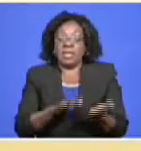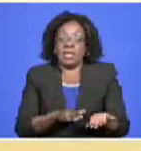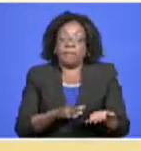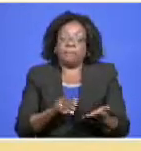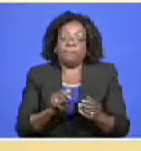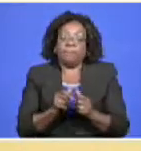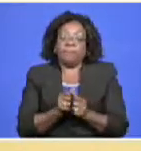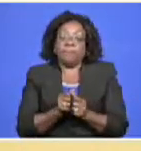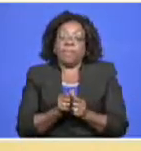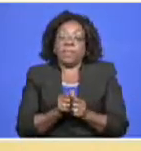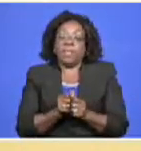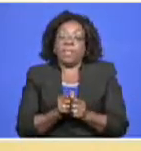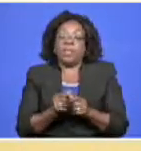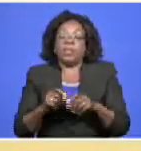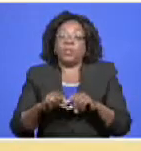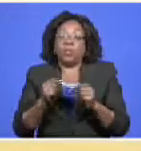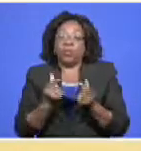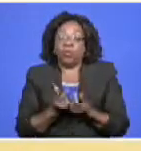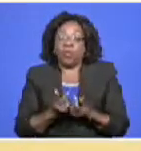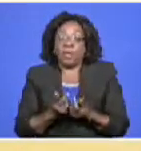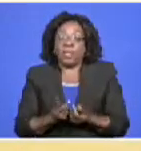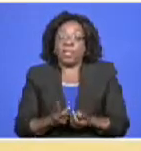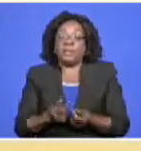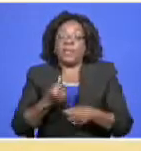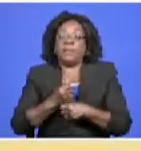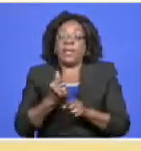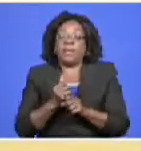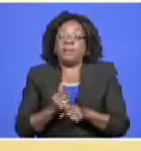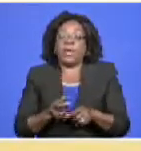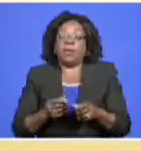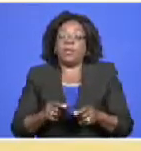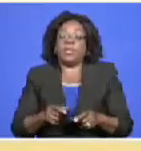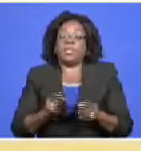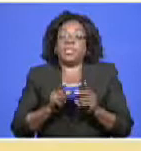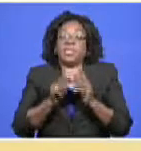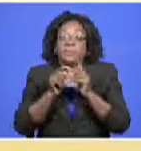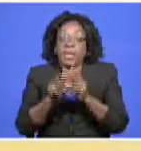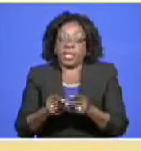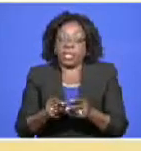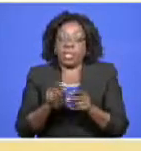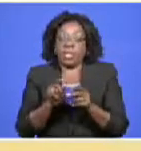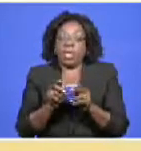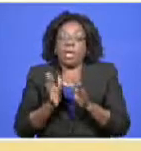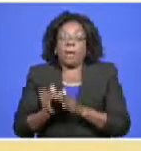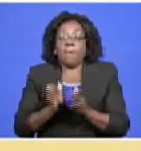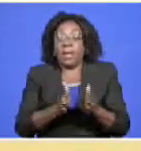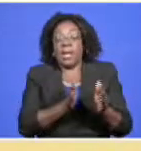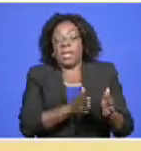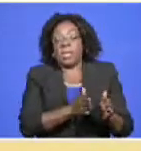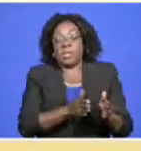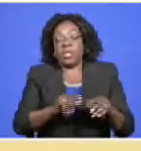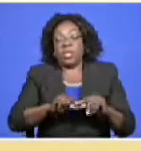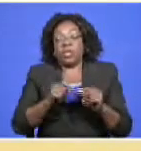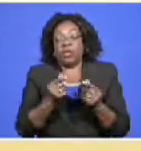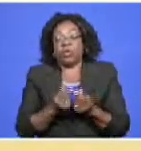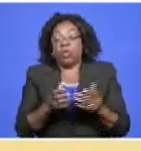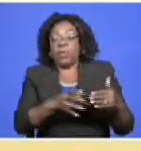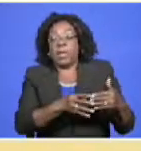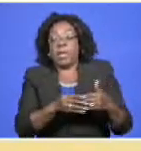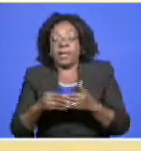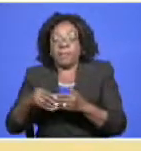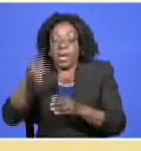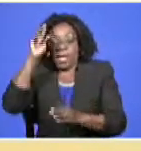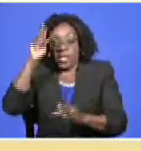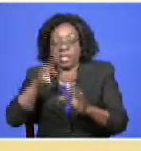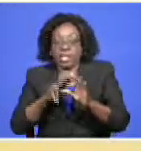been very strategic with its preparation. On Tuesday, the DRA's technical team, led by its chairman, Wendell